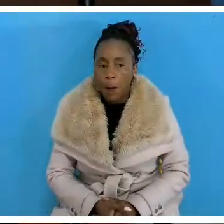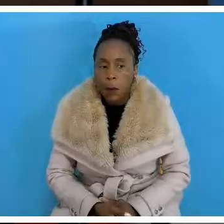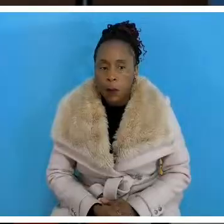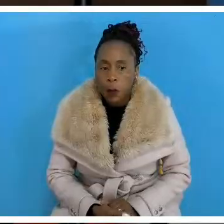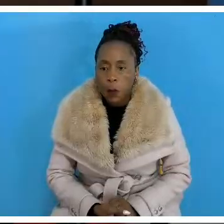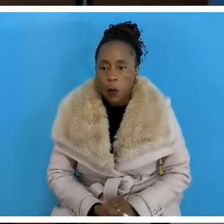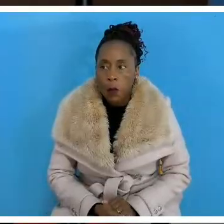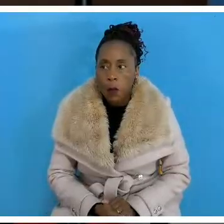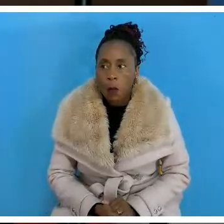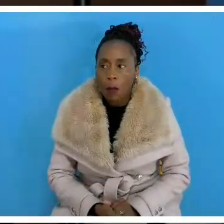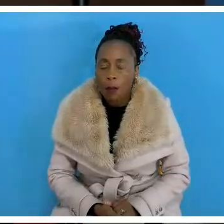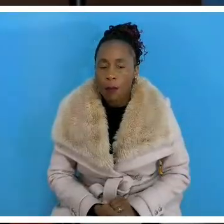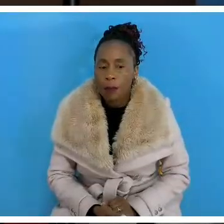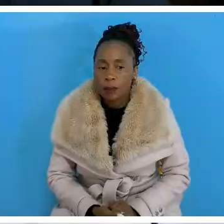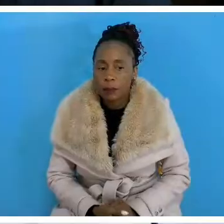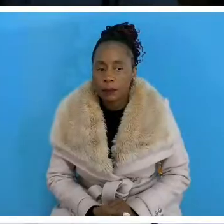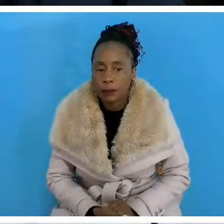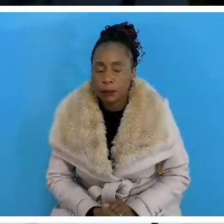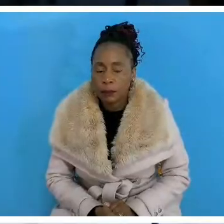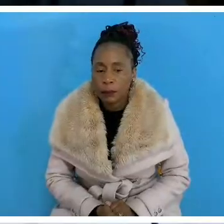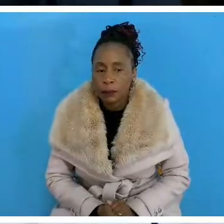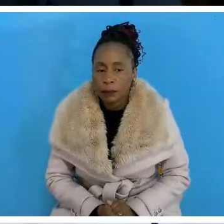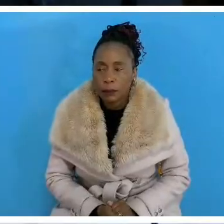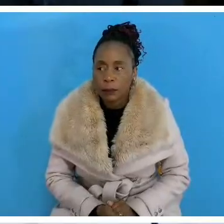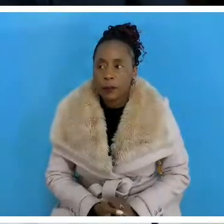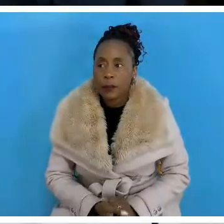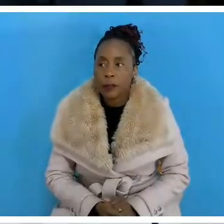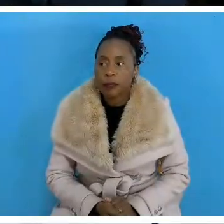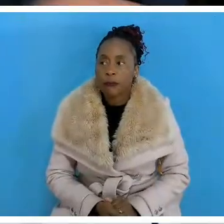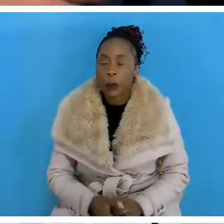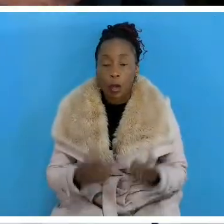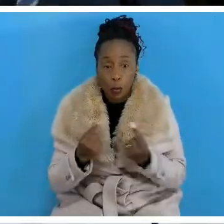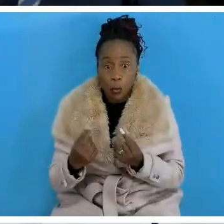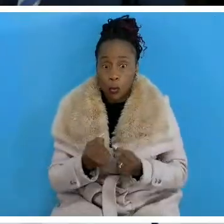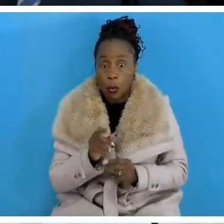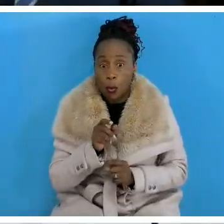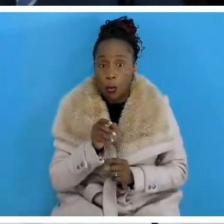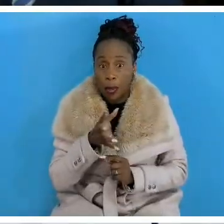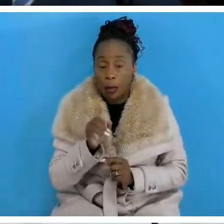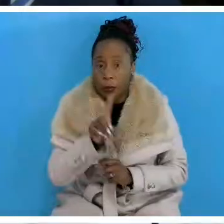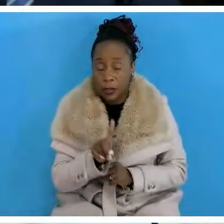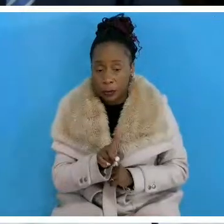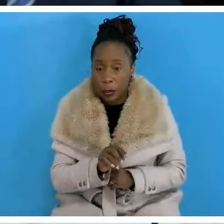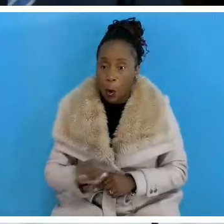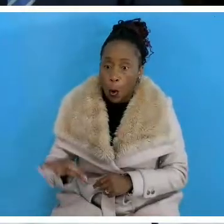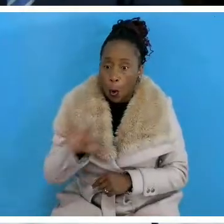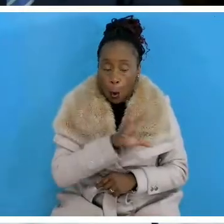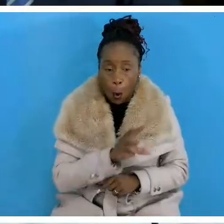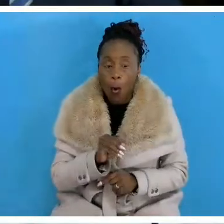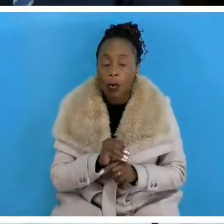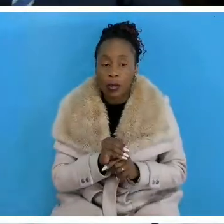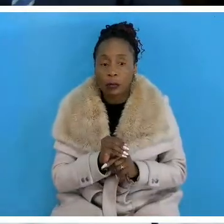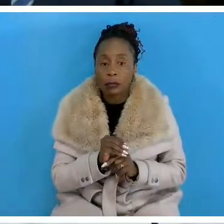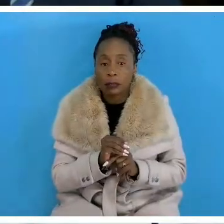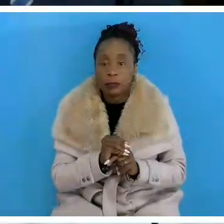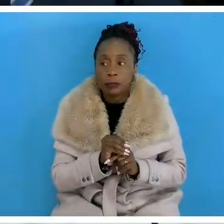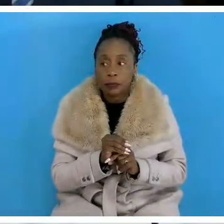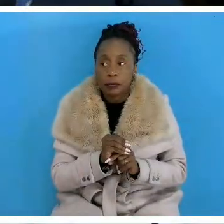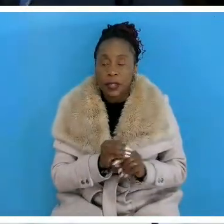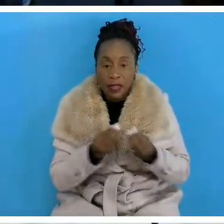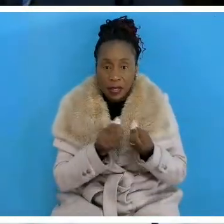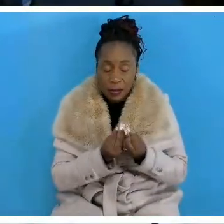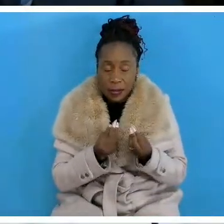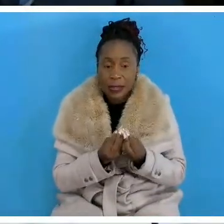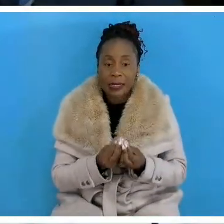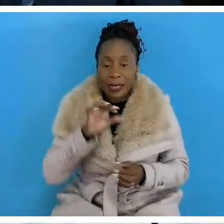I hear her talking next to me. so what we will do is, as a committee, we will take all of this in our the next meeting when we sit as